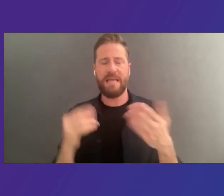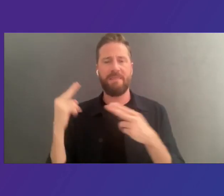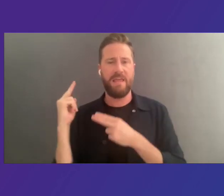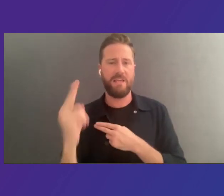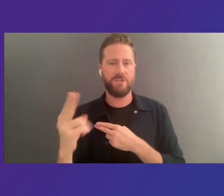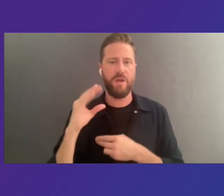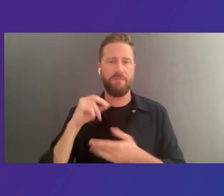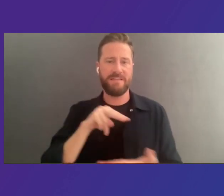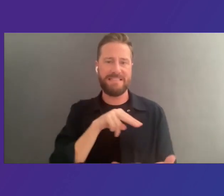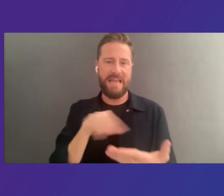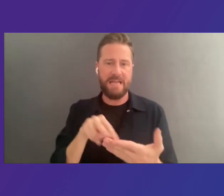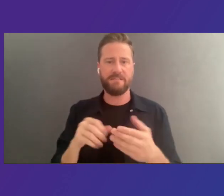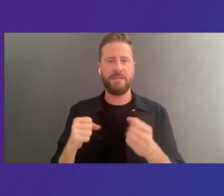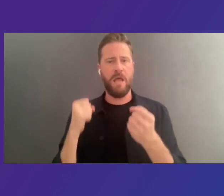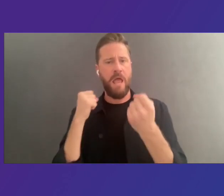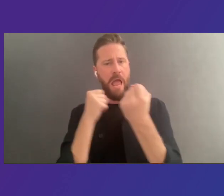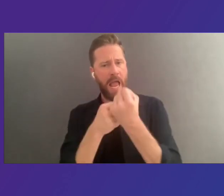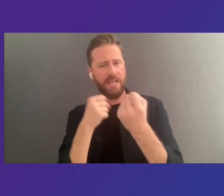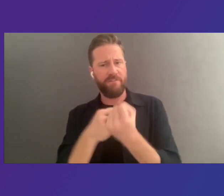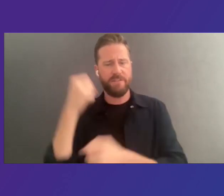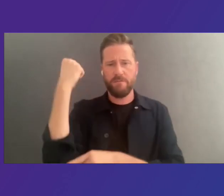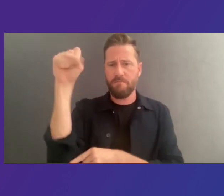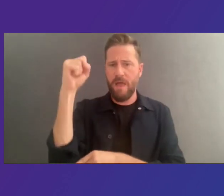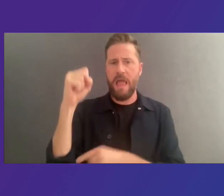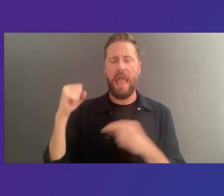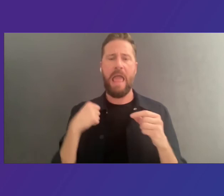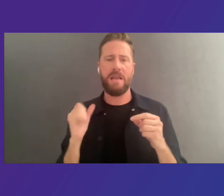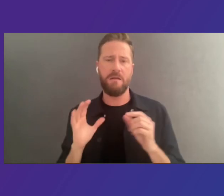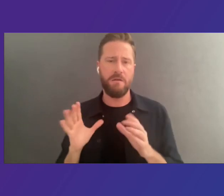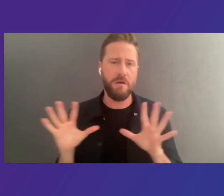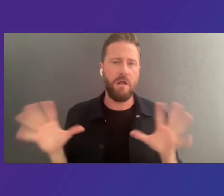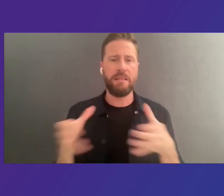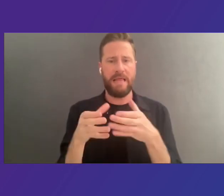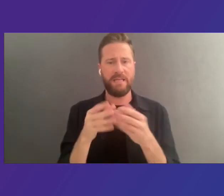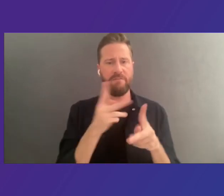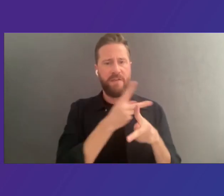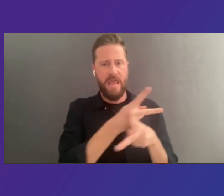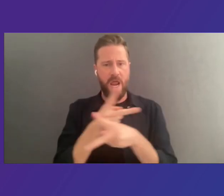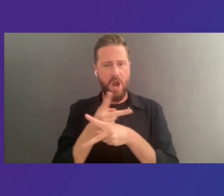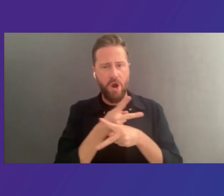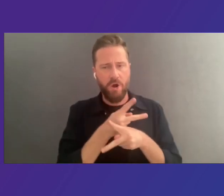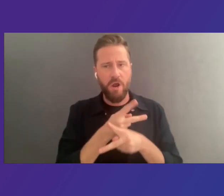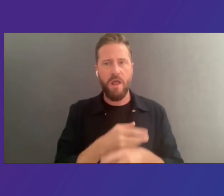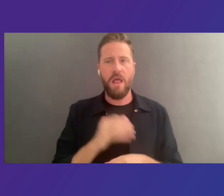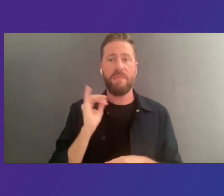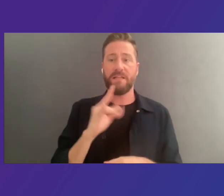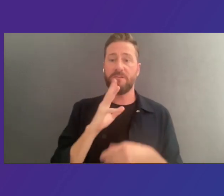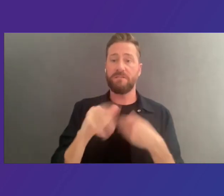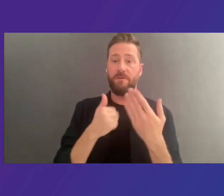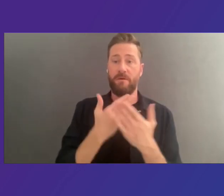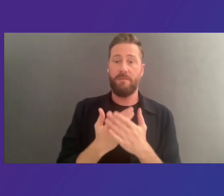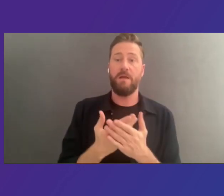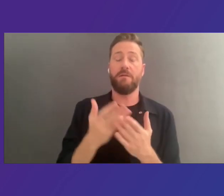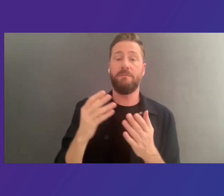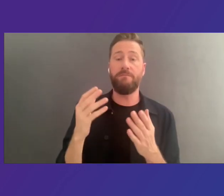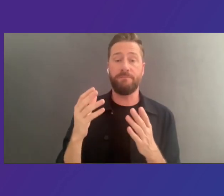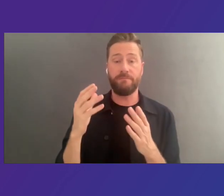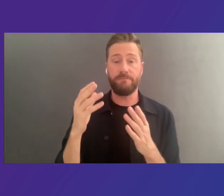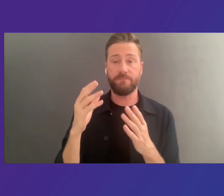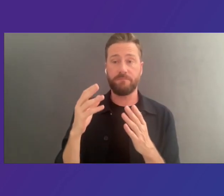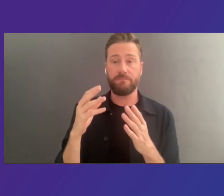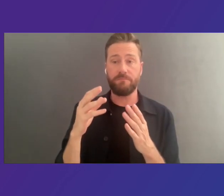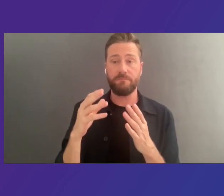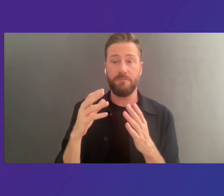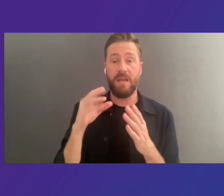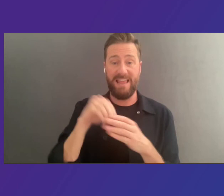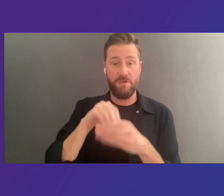and Collective Care, an address by Corbett O'Toole about the evolution of dance, activism, and an ethos of collective care